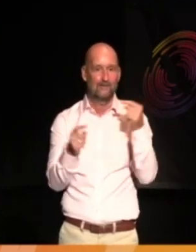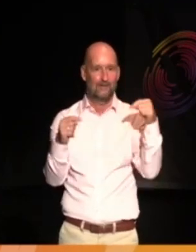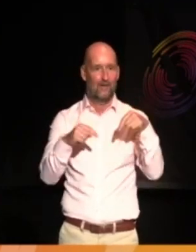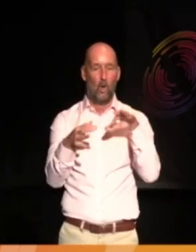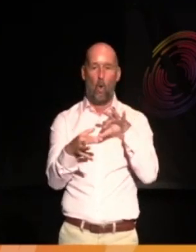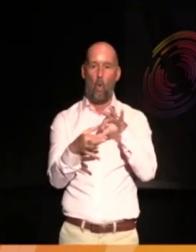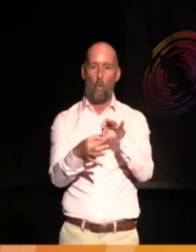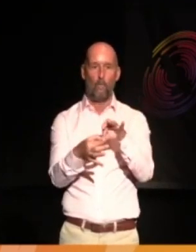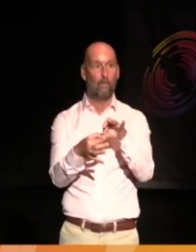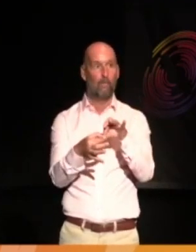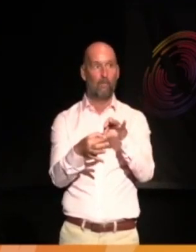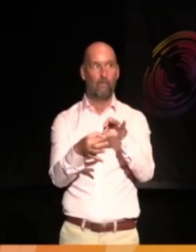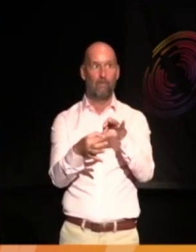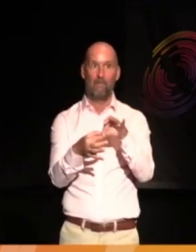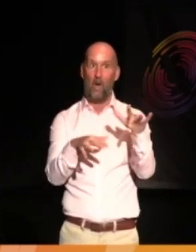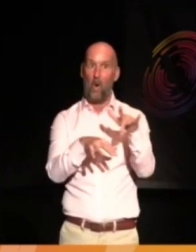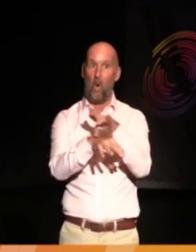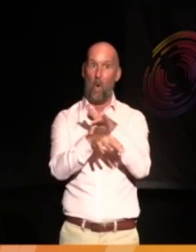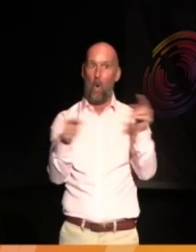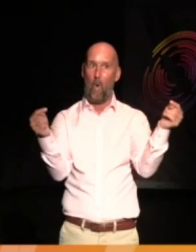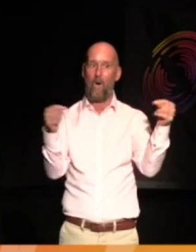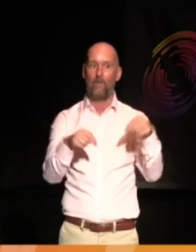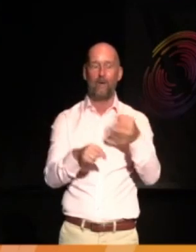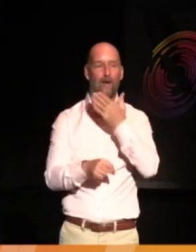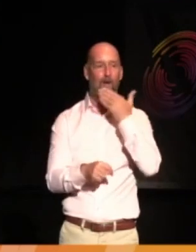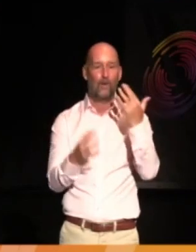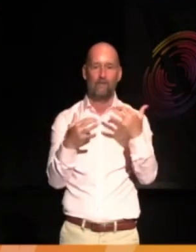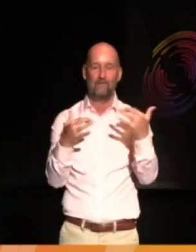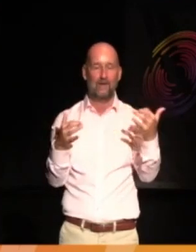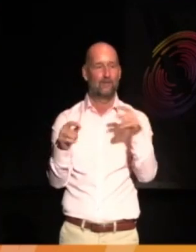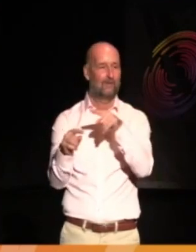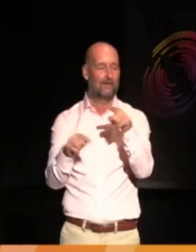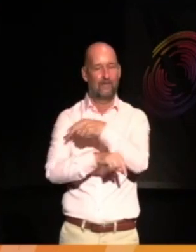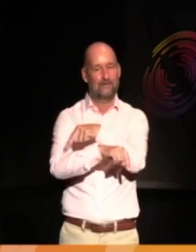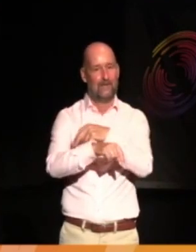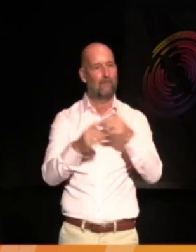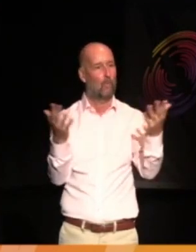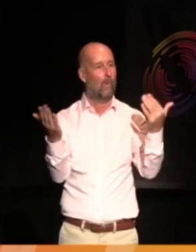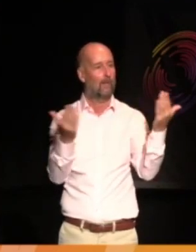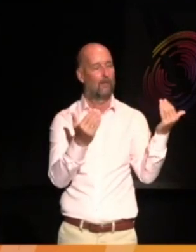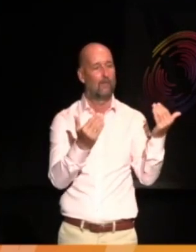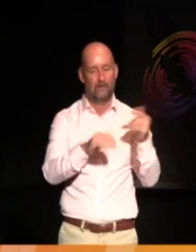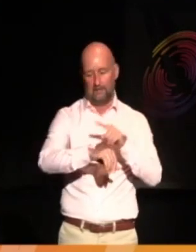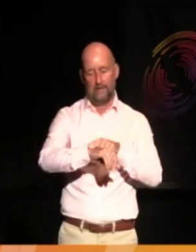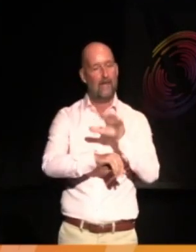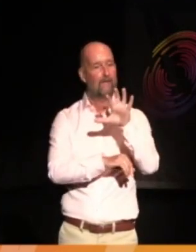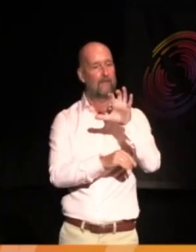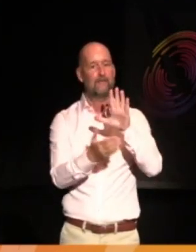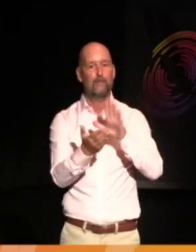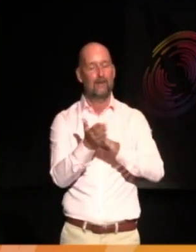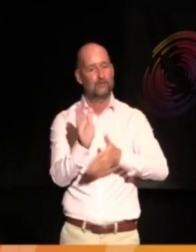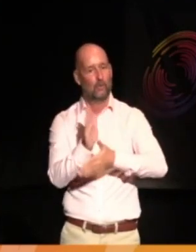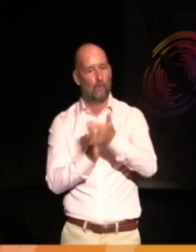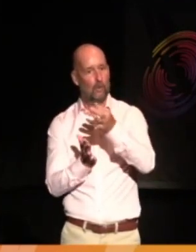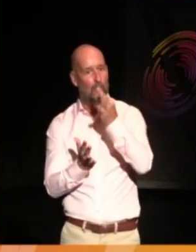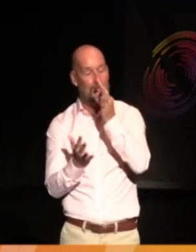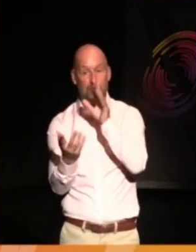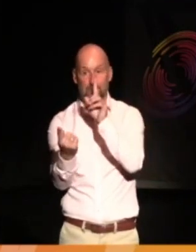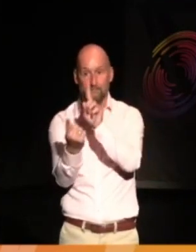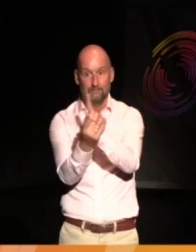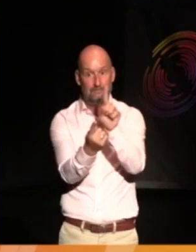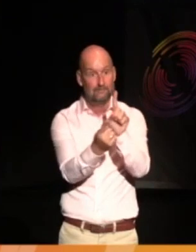home? Such a lovely venue to be in, such a welcoming venue. You've got, I think, 15 minutes to go and get a cup of tea and talk to